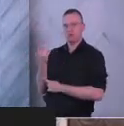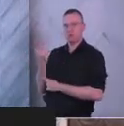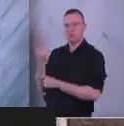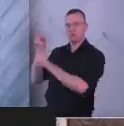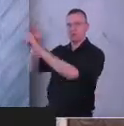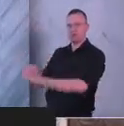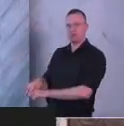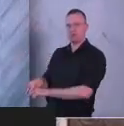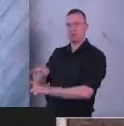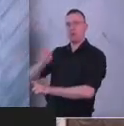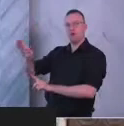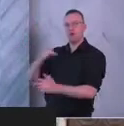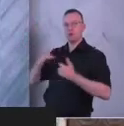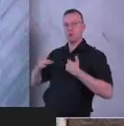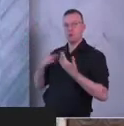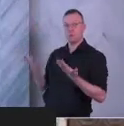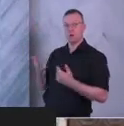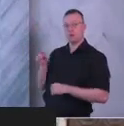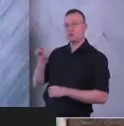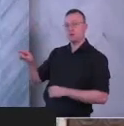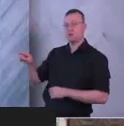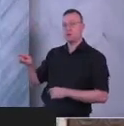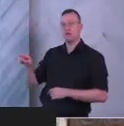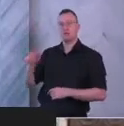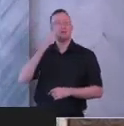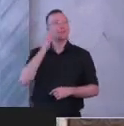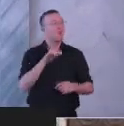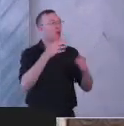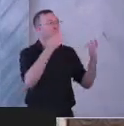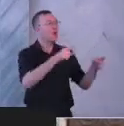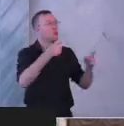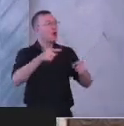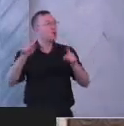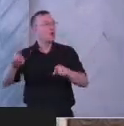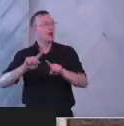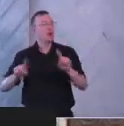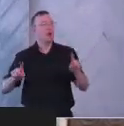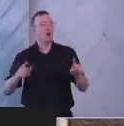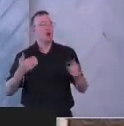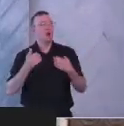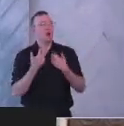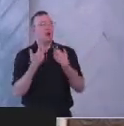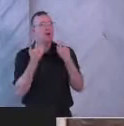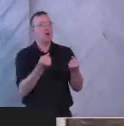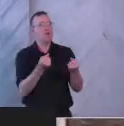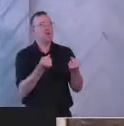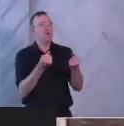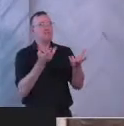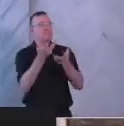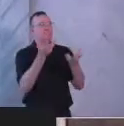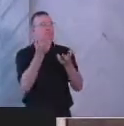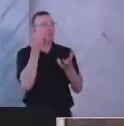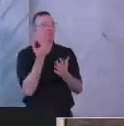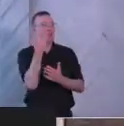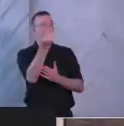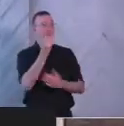she worries about is that things do happen to her, but she doesn't have the confidence that if she goes to